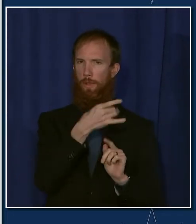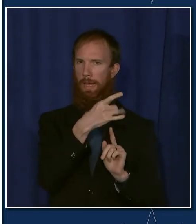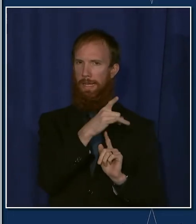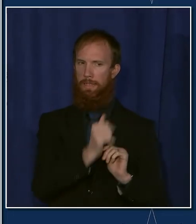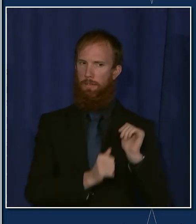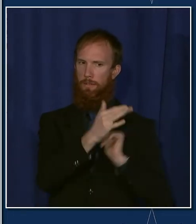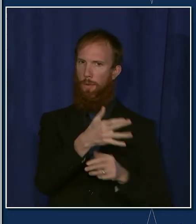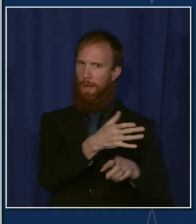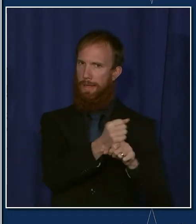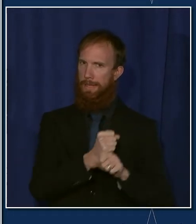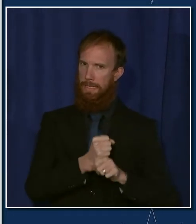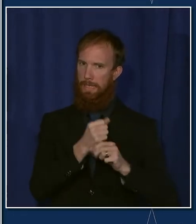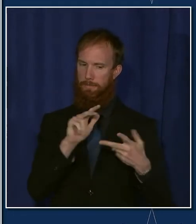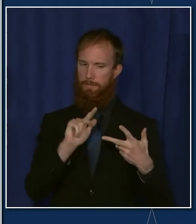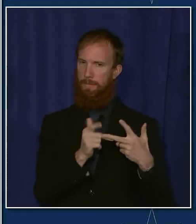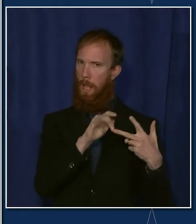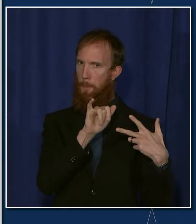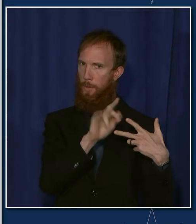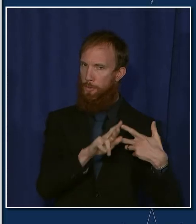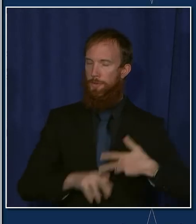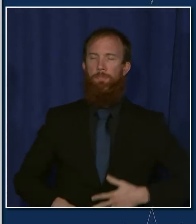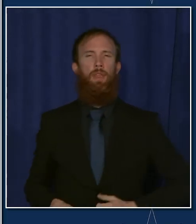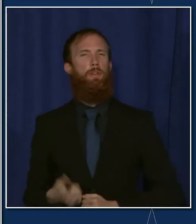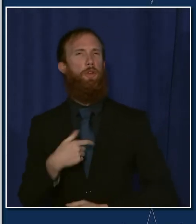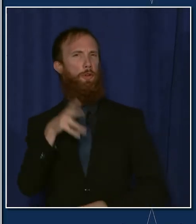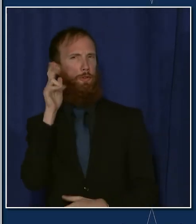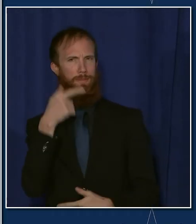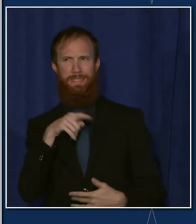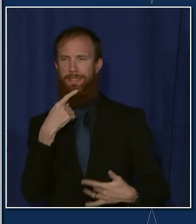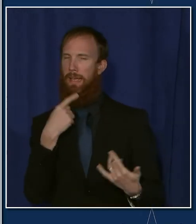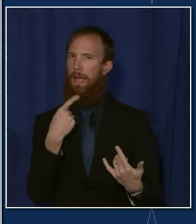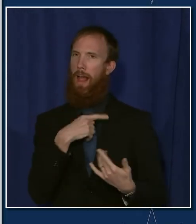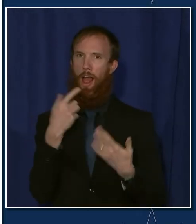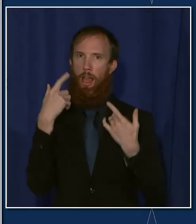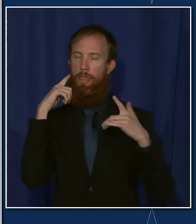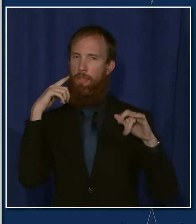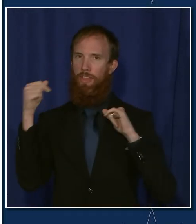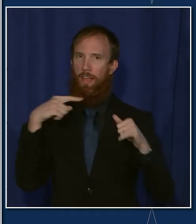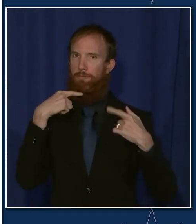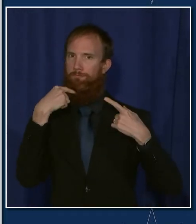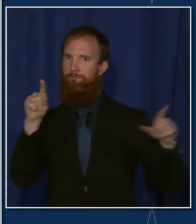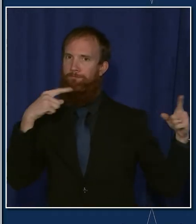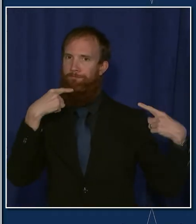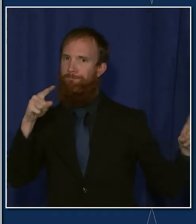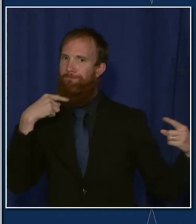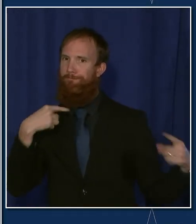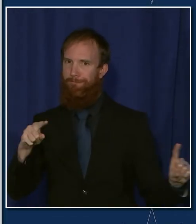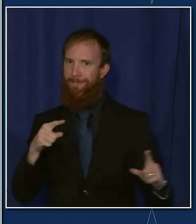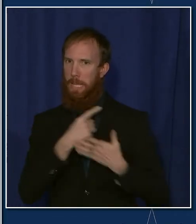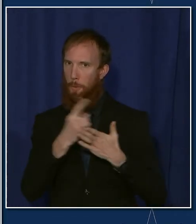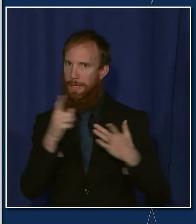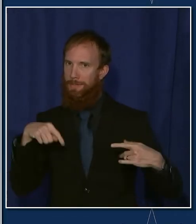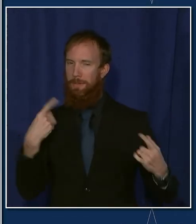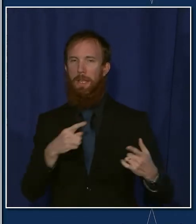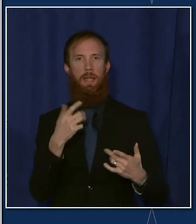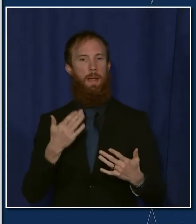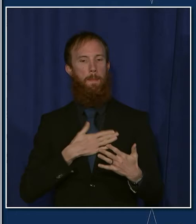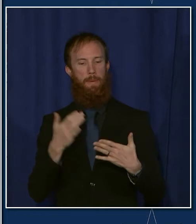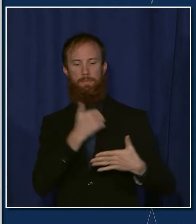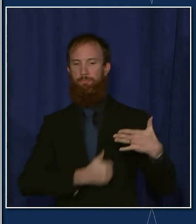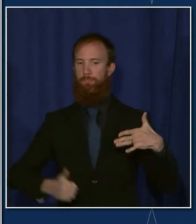So, as you've heard me saying really fairly loudly over these last few weeks, my biggest